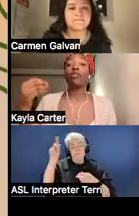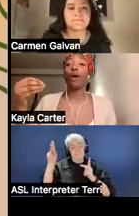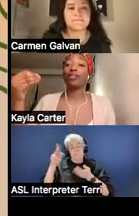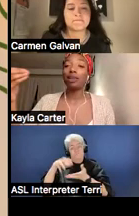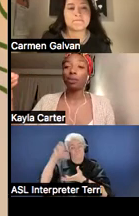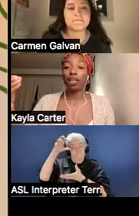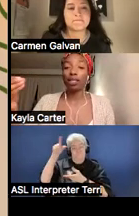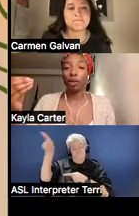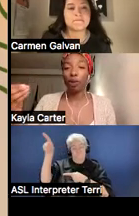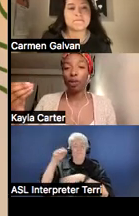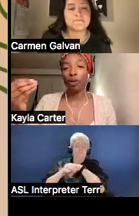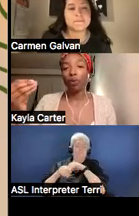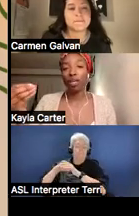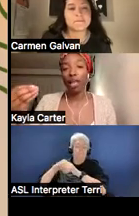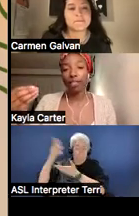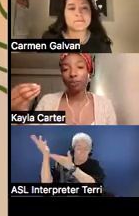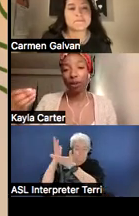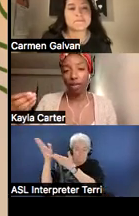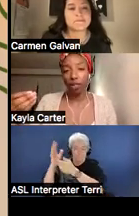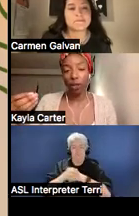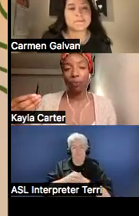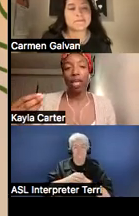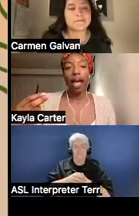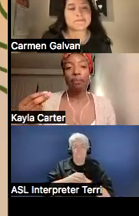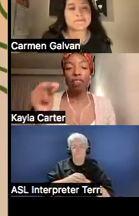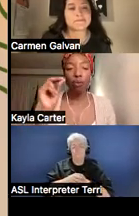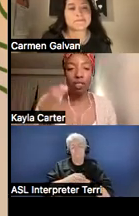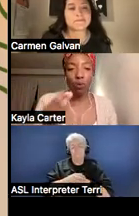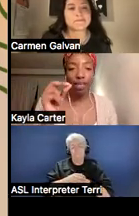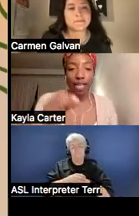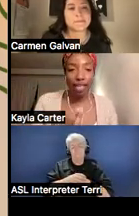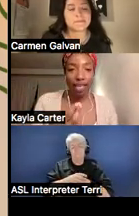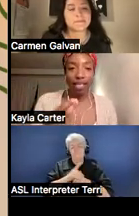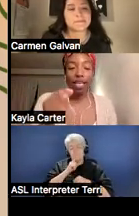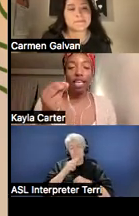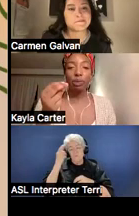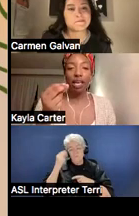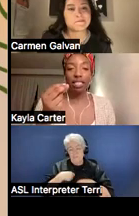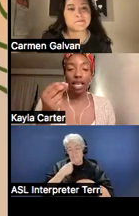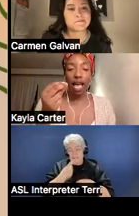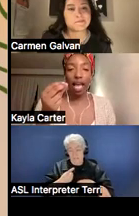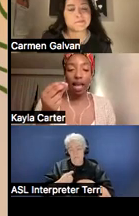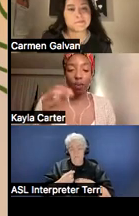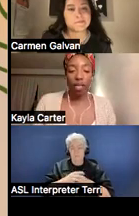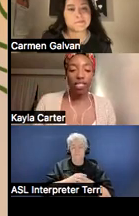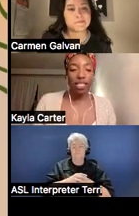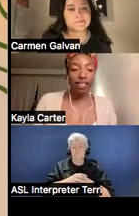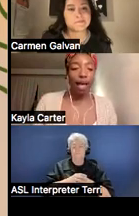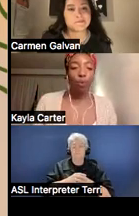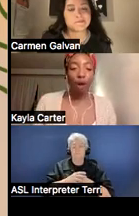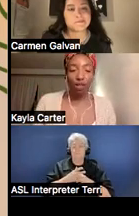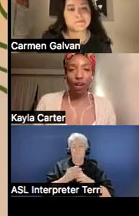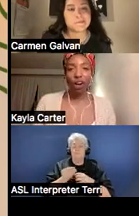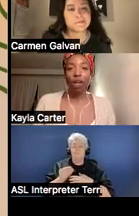have a lot of proximity to people with class privilege. And the reason why I say this is because, once again,